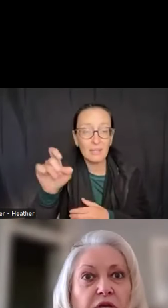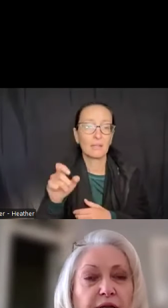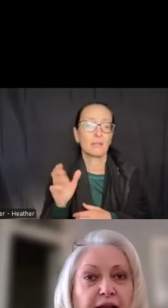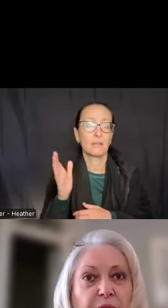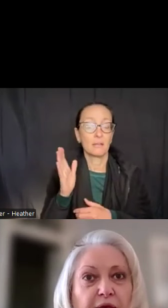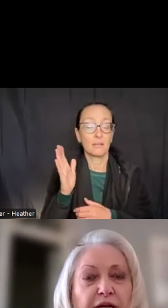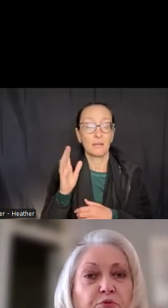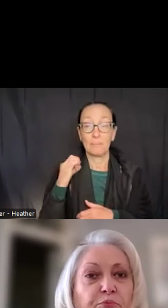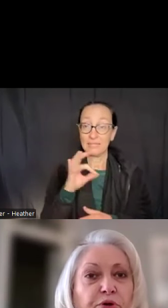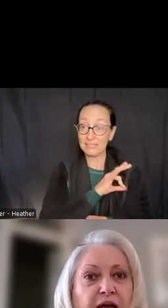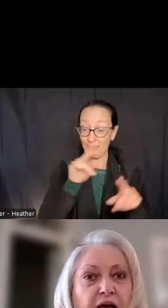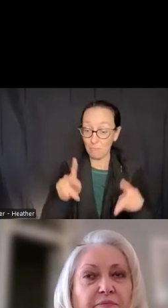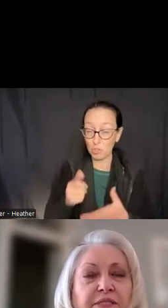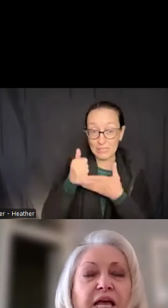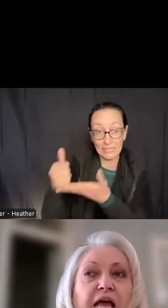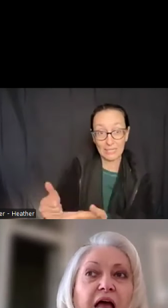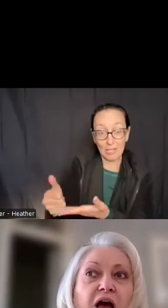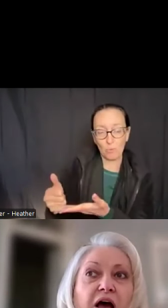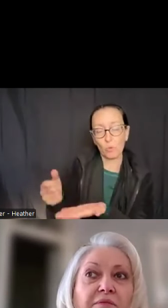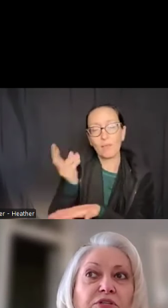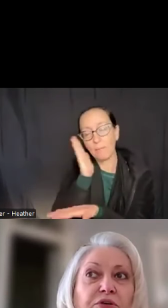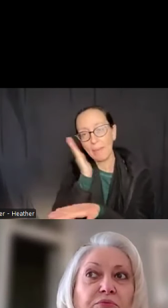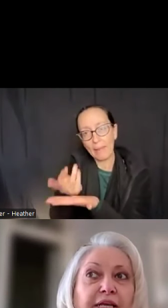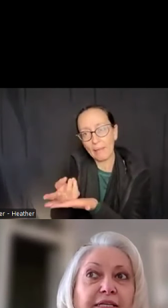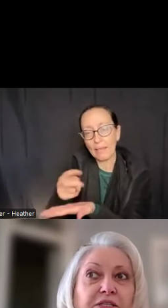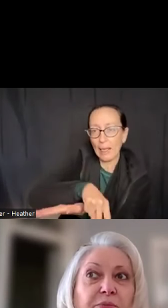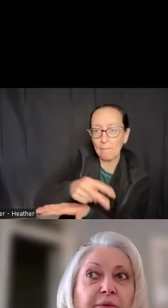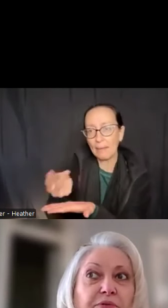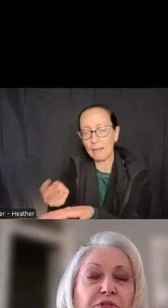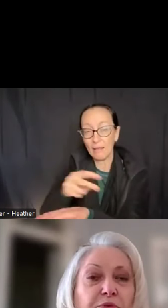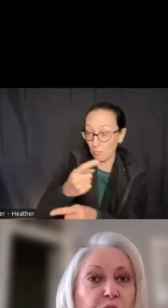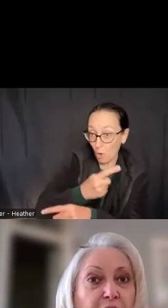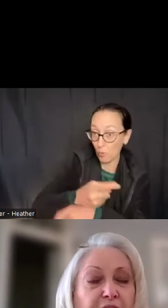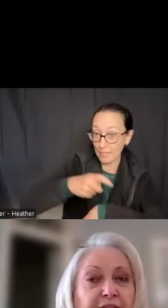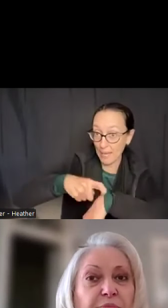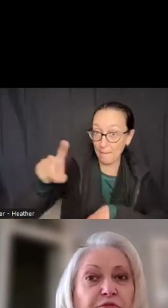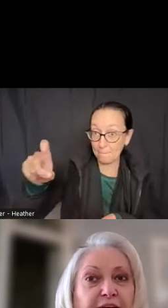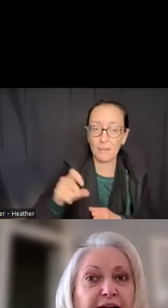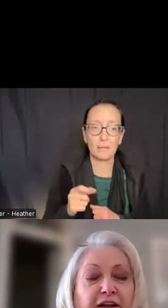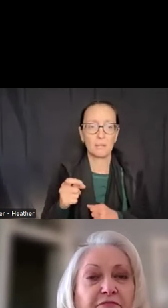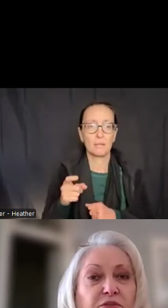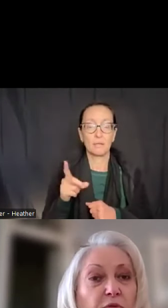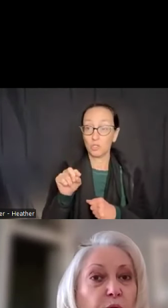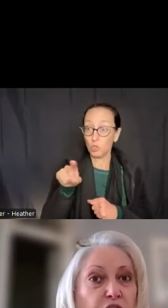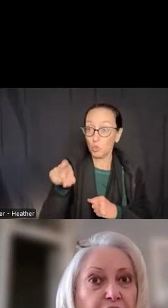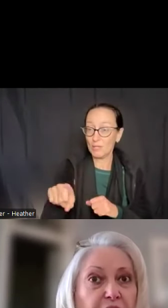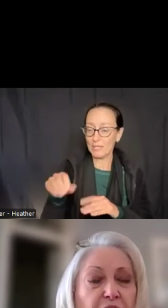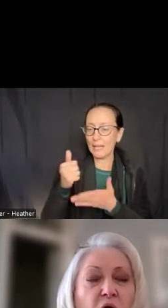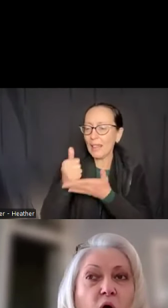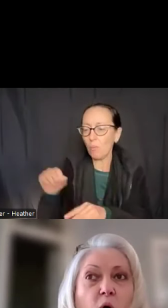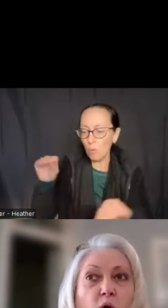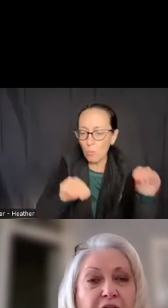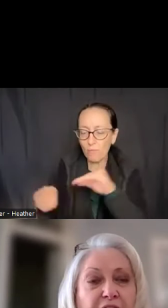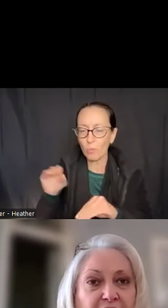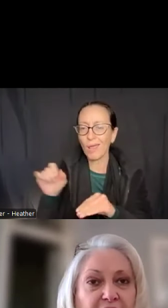who can get you in and out of bed at appropriate times? Do you need to be able to move around and help moving in and out of a